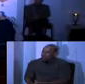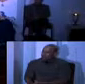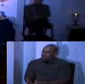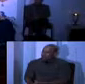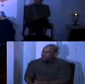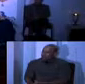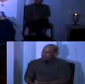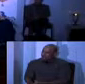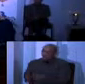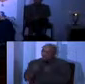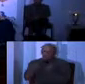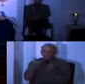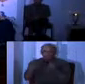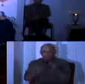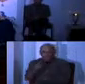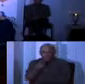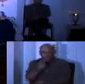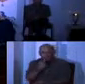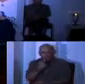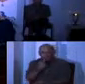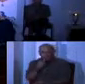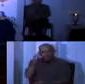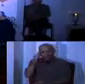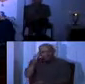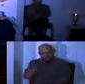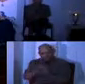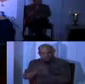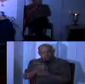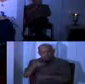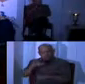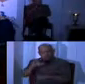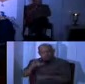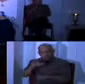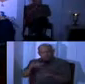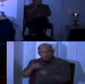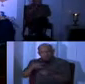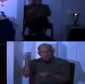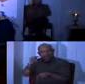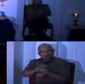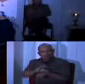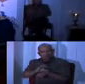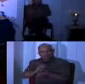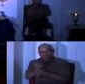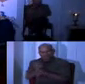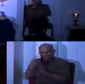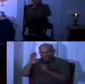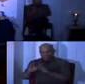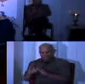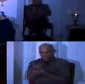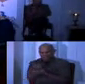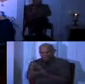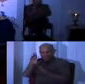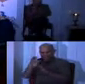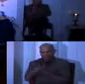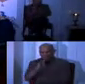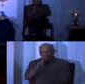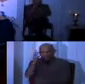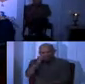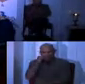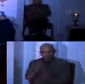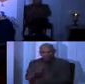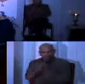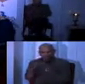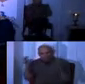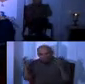I heard many of folks say as they were leaving church last Sunday or the Sunday before that they didn't realize there was so much talent in